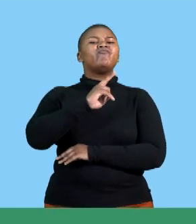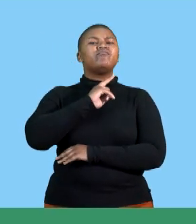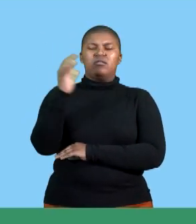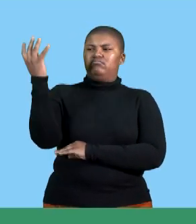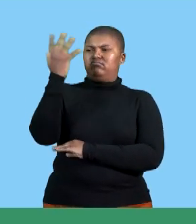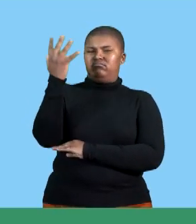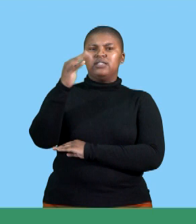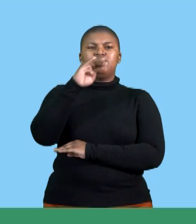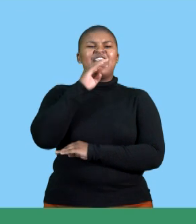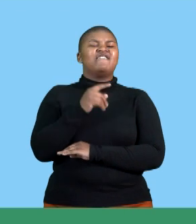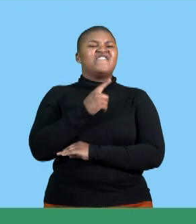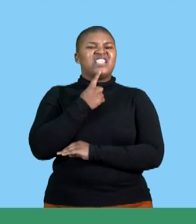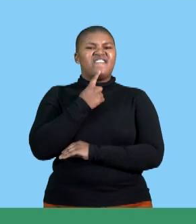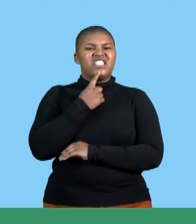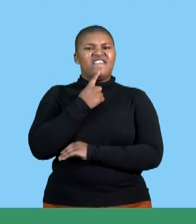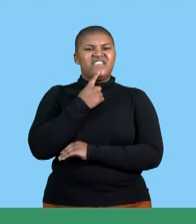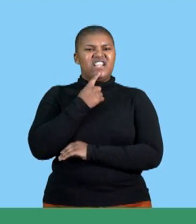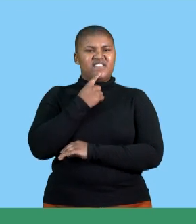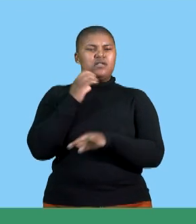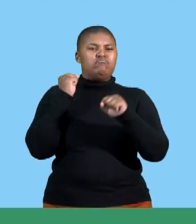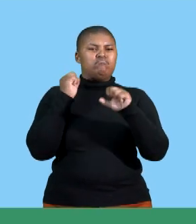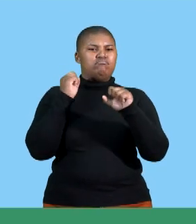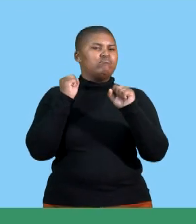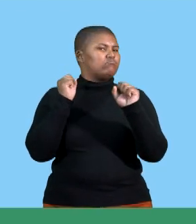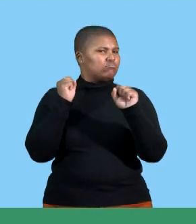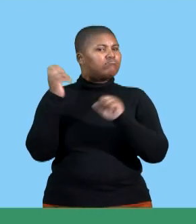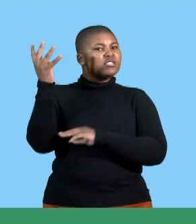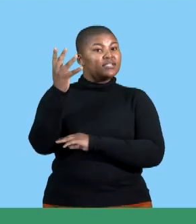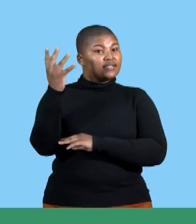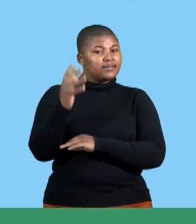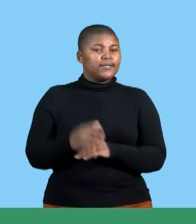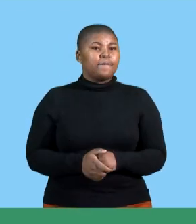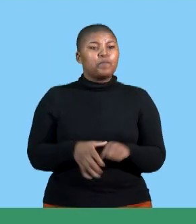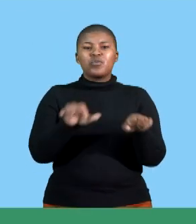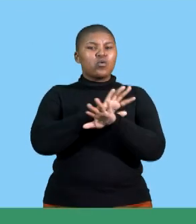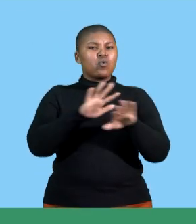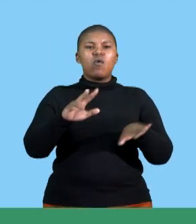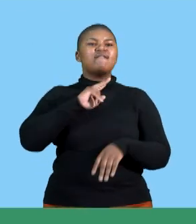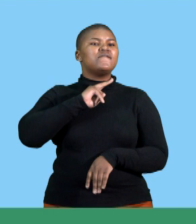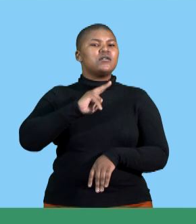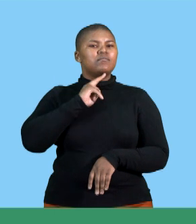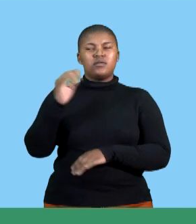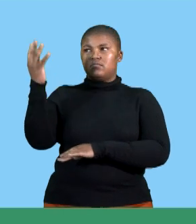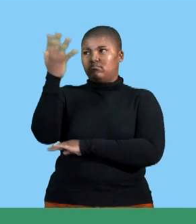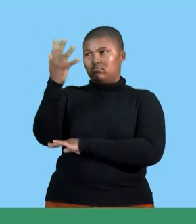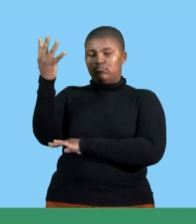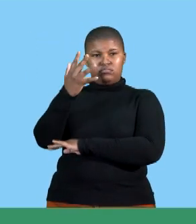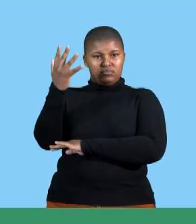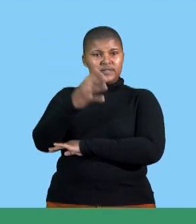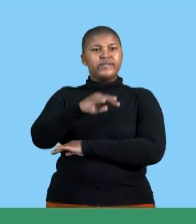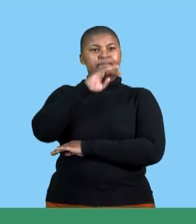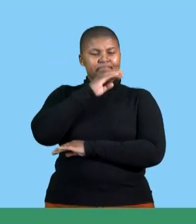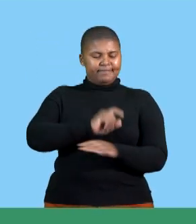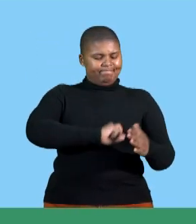presentation delivered through word of mouth or in words. Non-verbal presentation is a presentation that